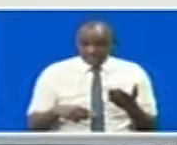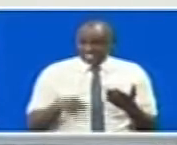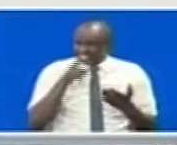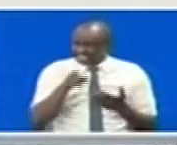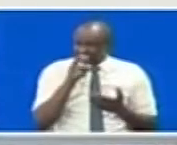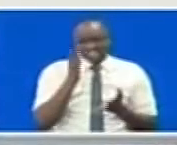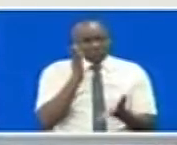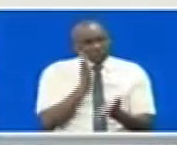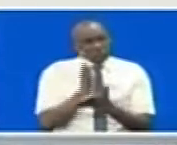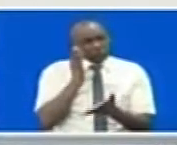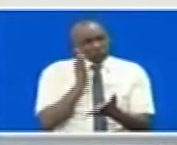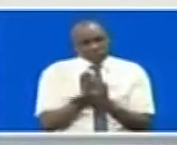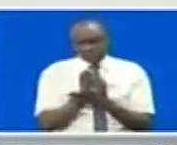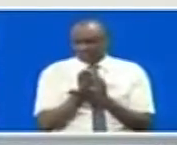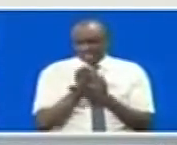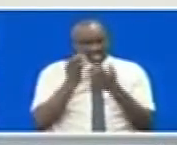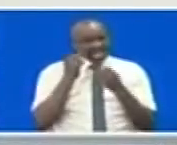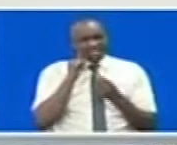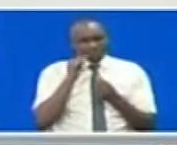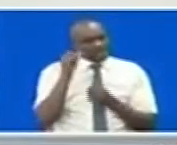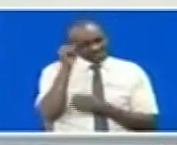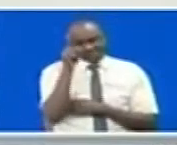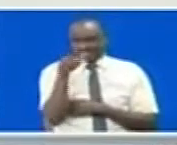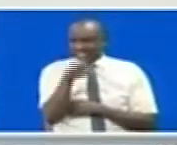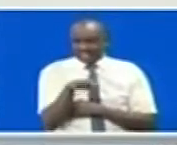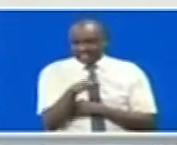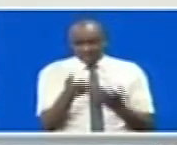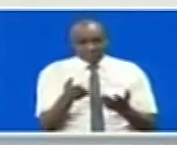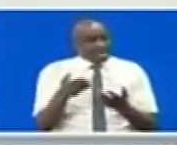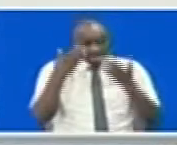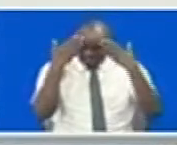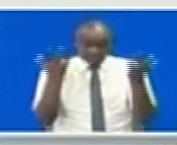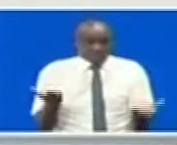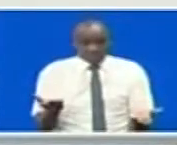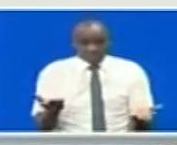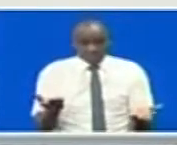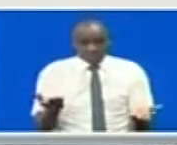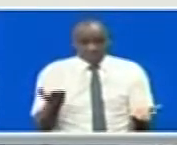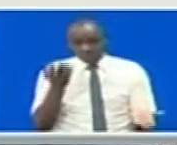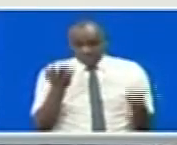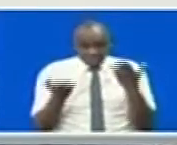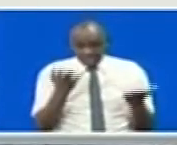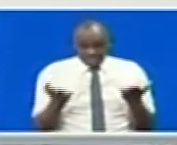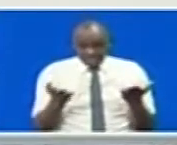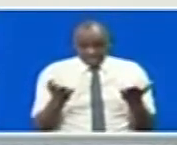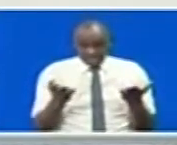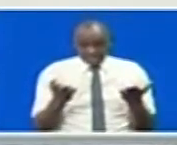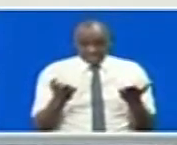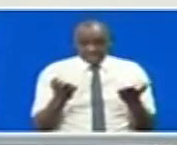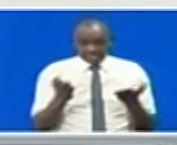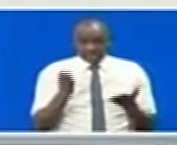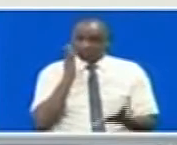strange grounds. I do not know whether, as a matter of